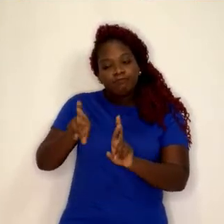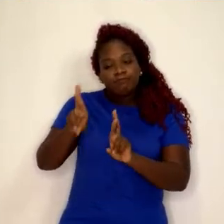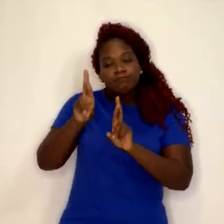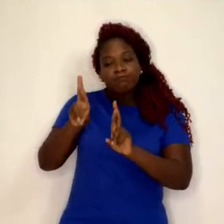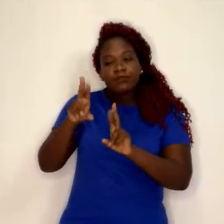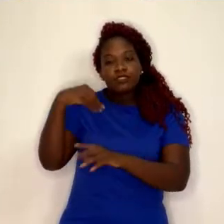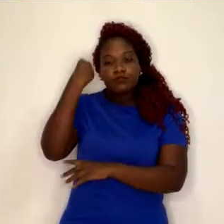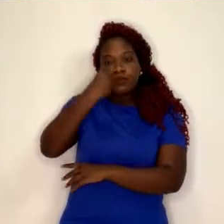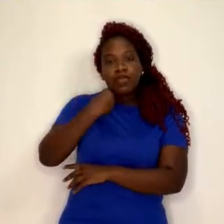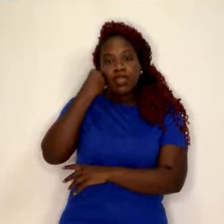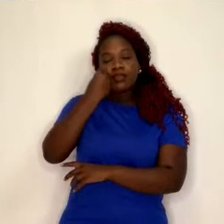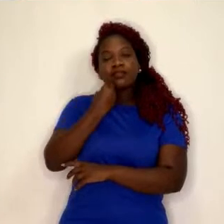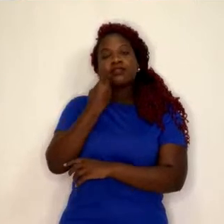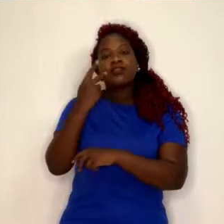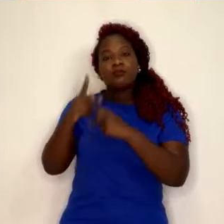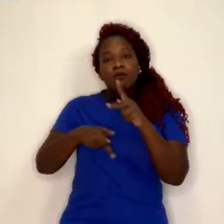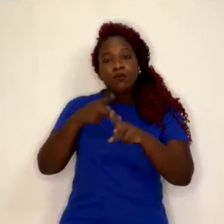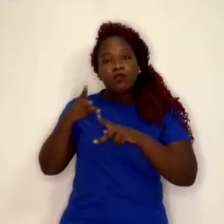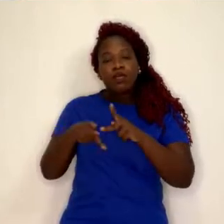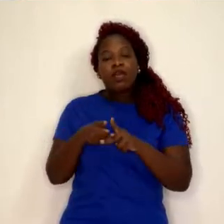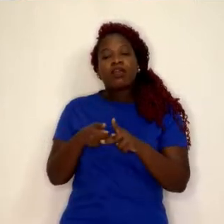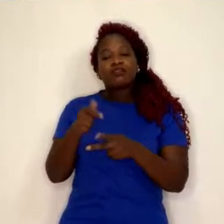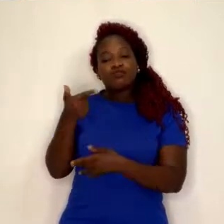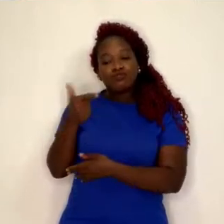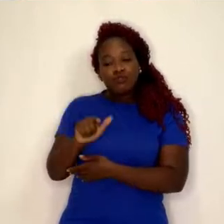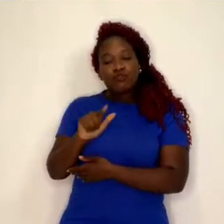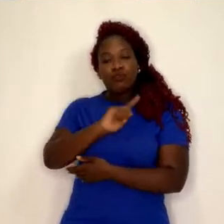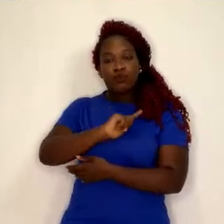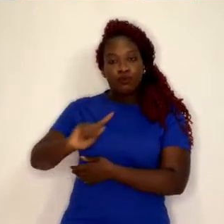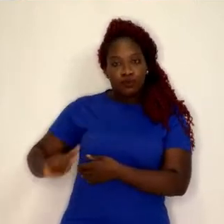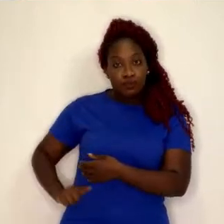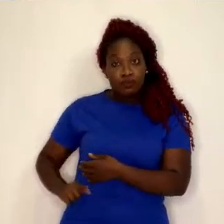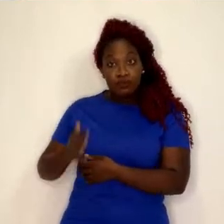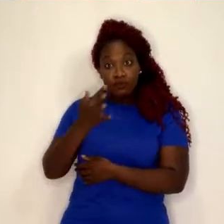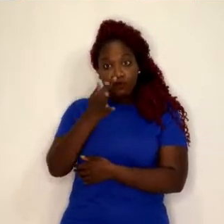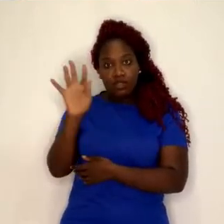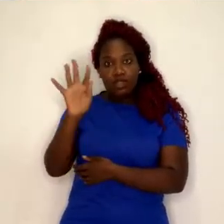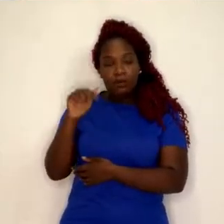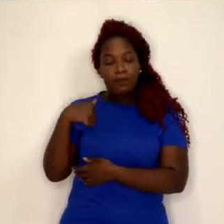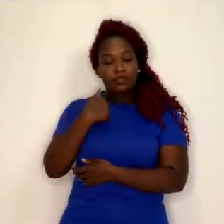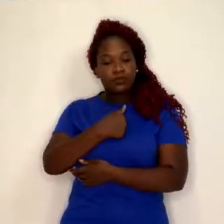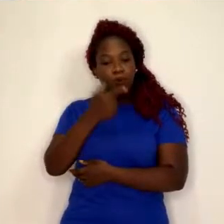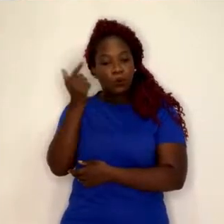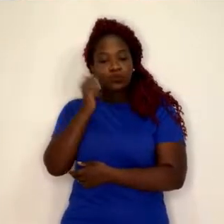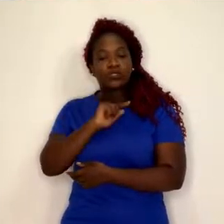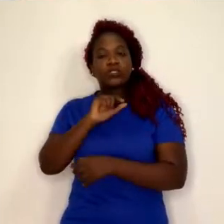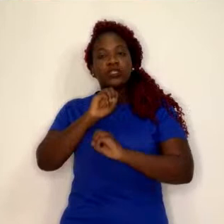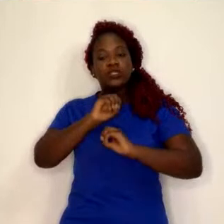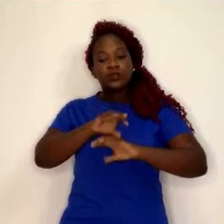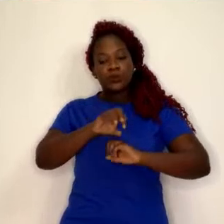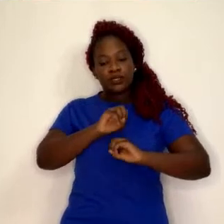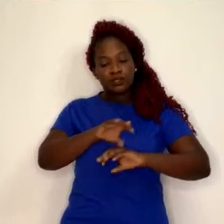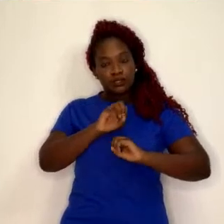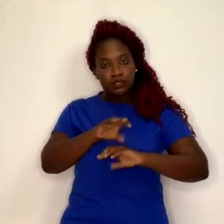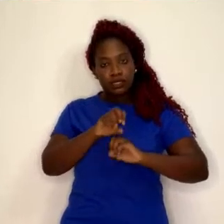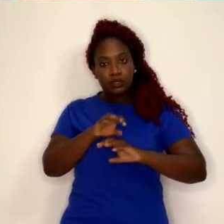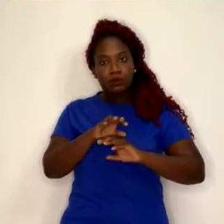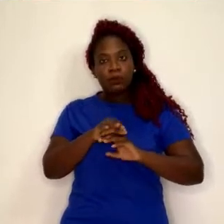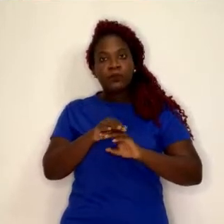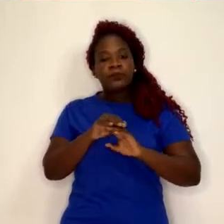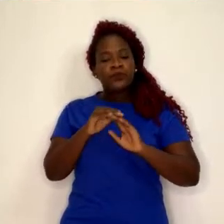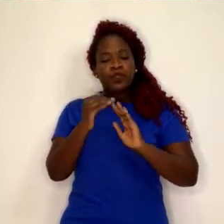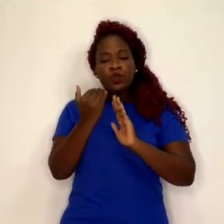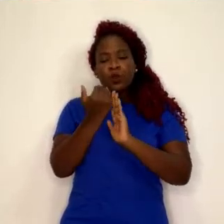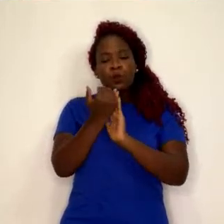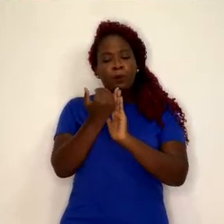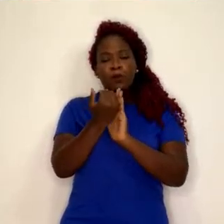the expectation that in popular experiences in the federal government, that we may place education